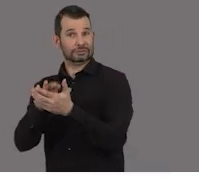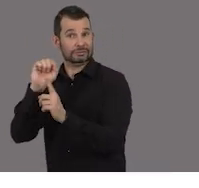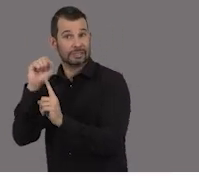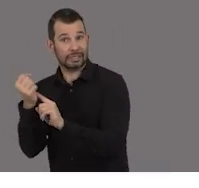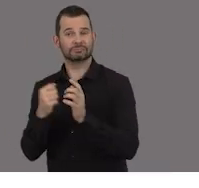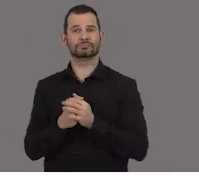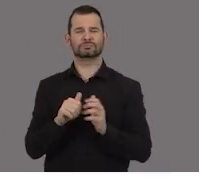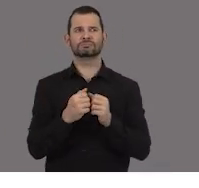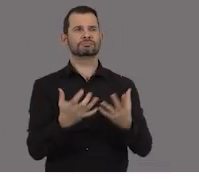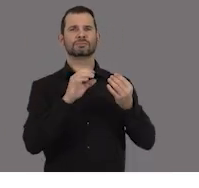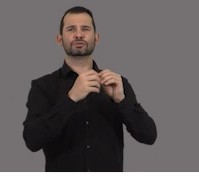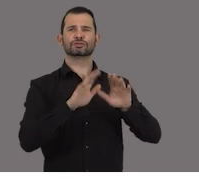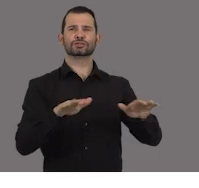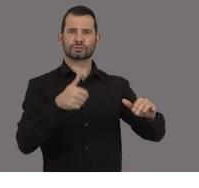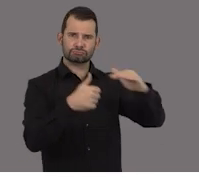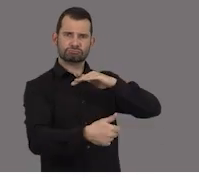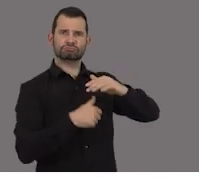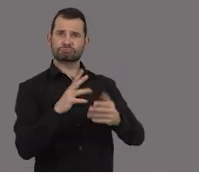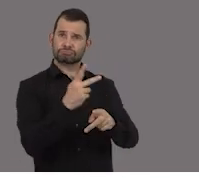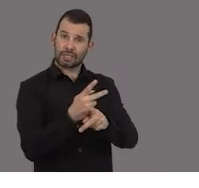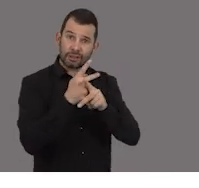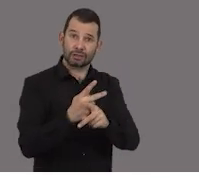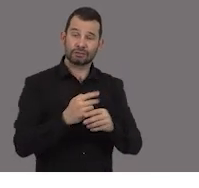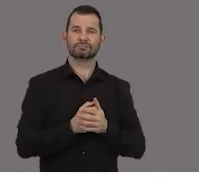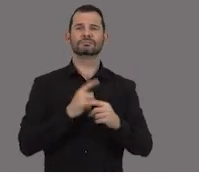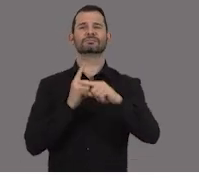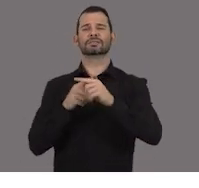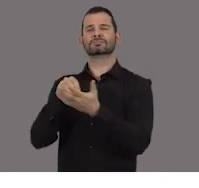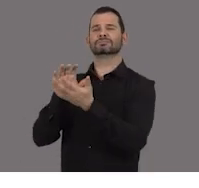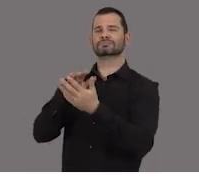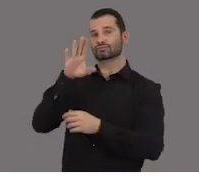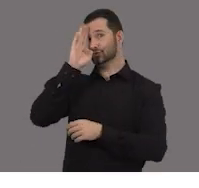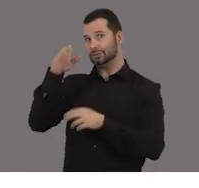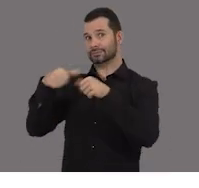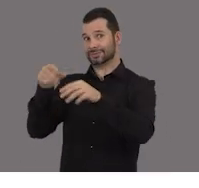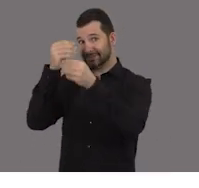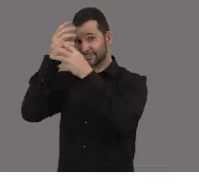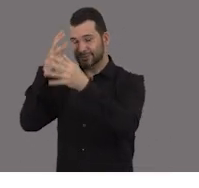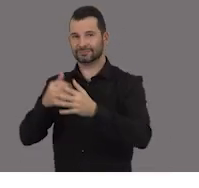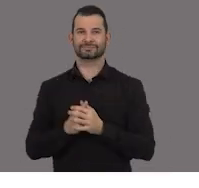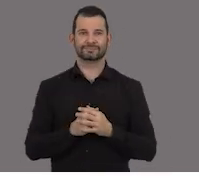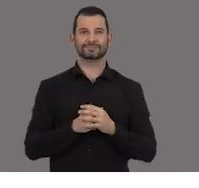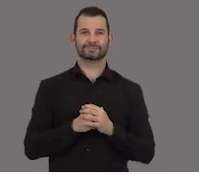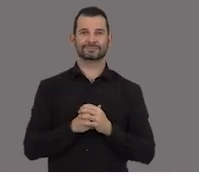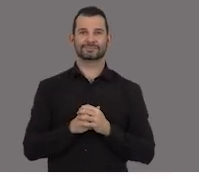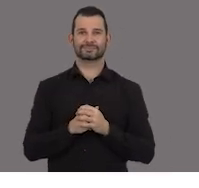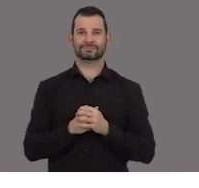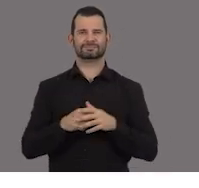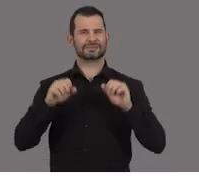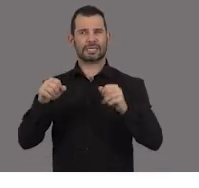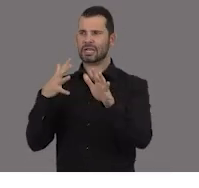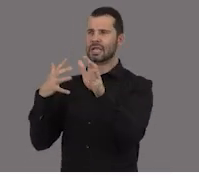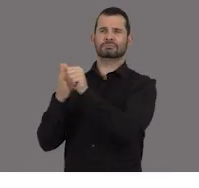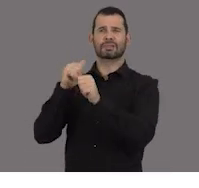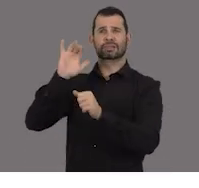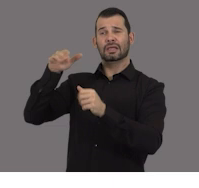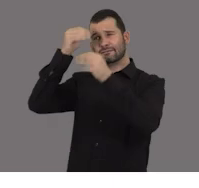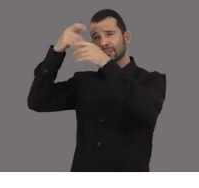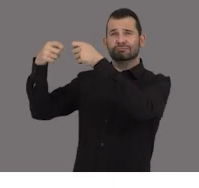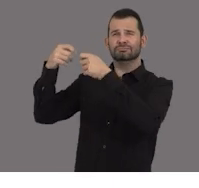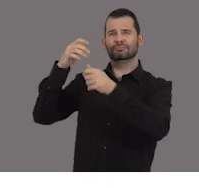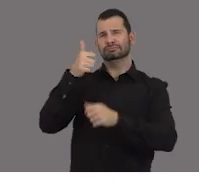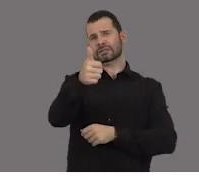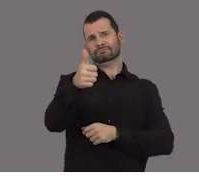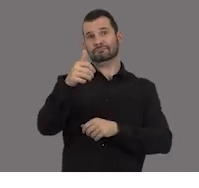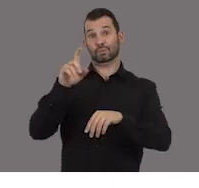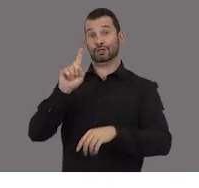your address, your marital status, the number of children in your care, and your direct deposit information.